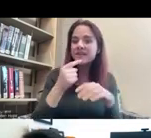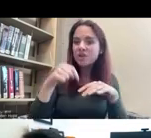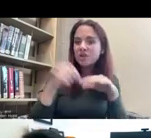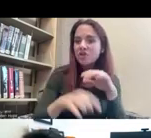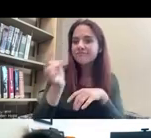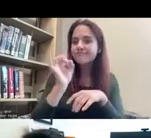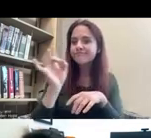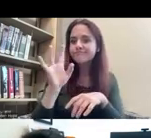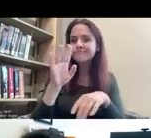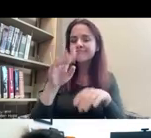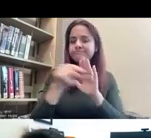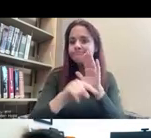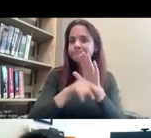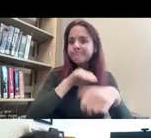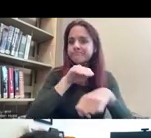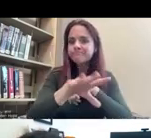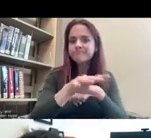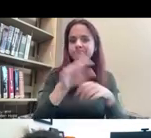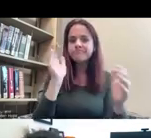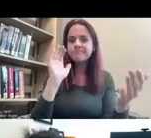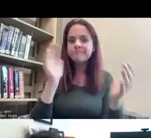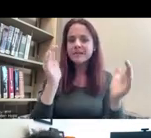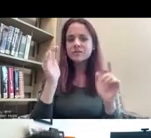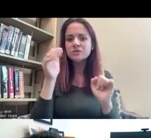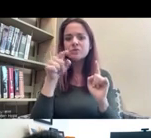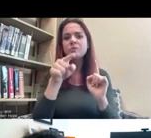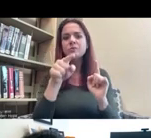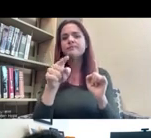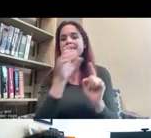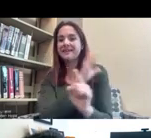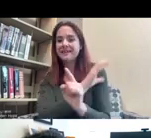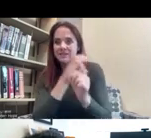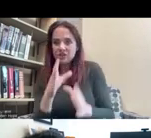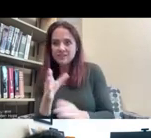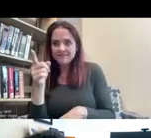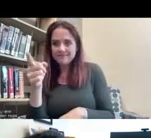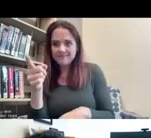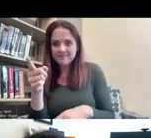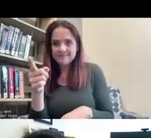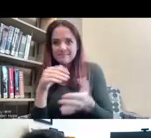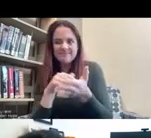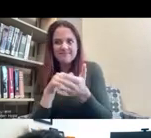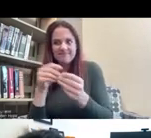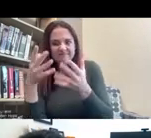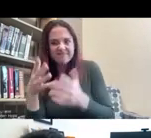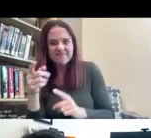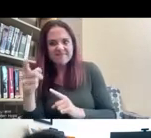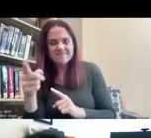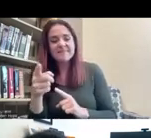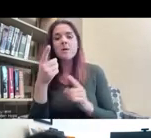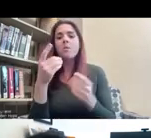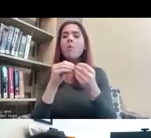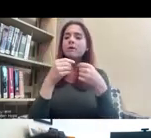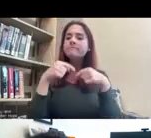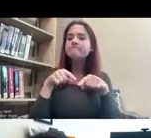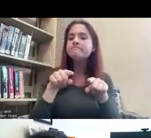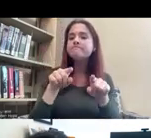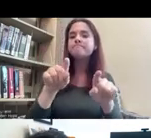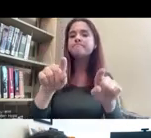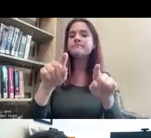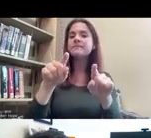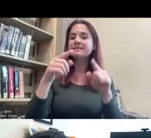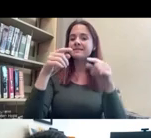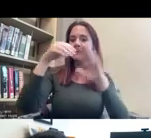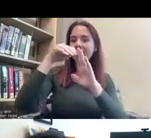toxicities than the clinician grading, and that these were more closely aligned with declines in